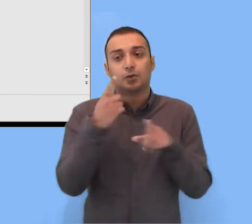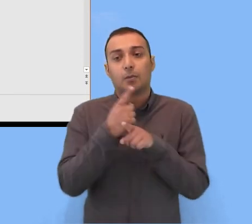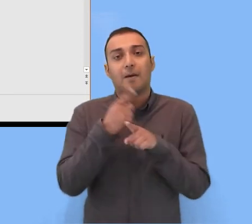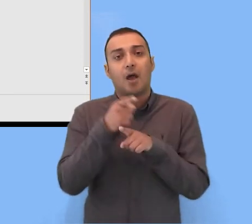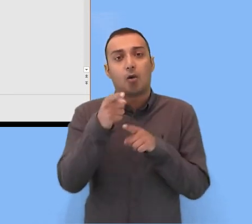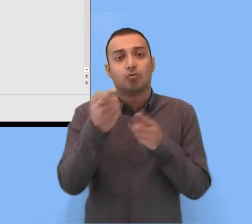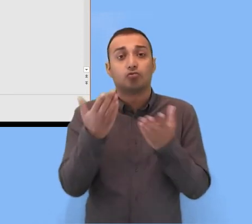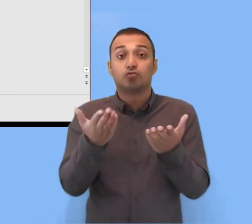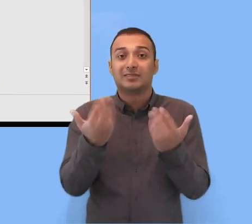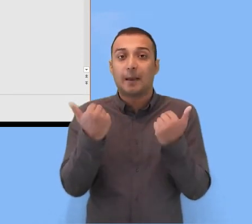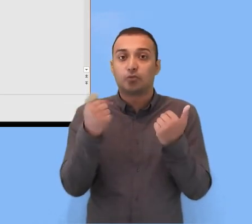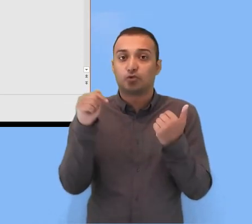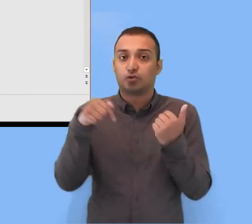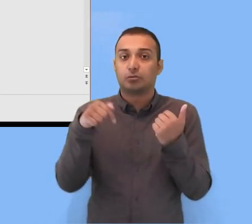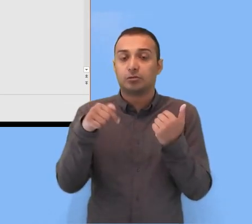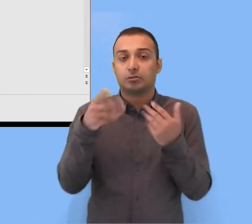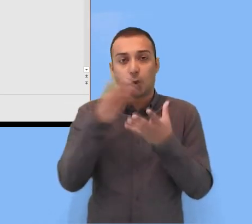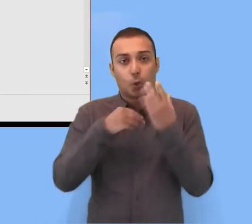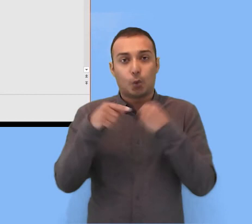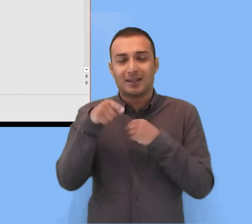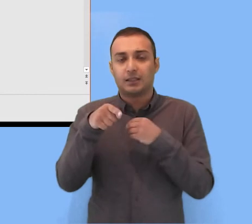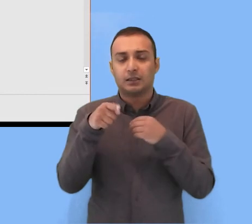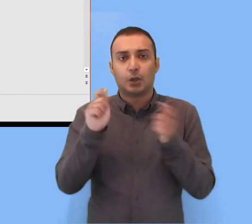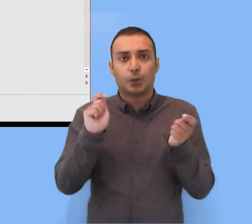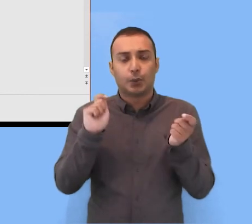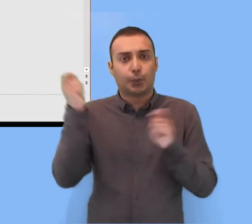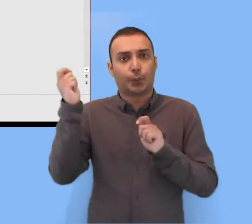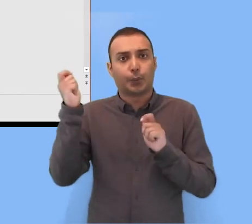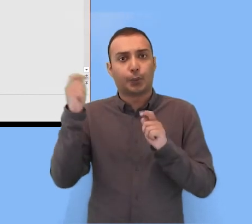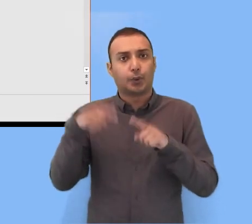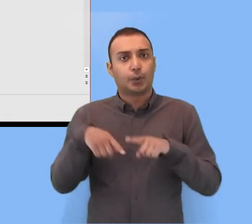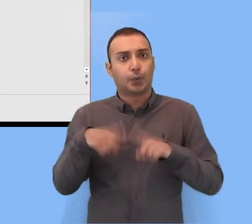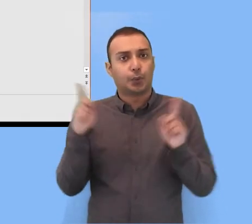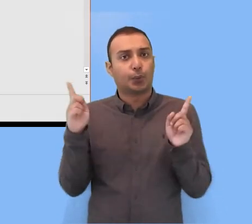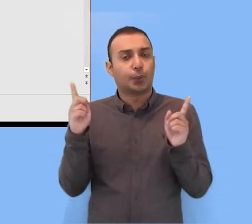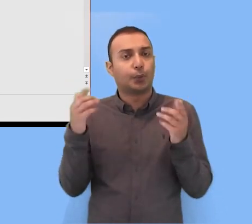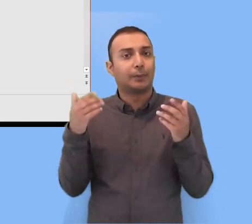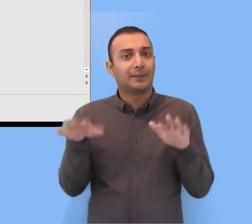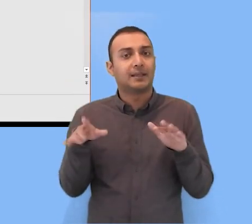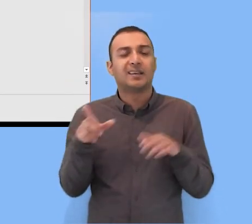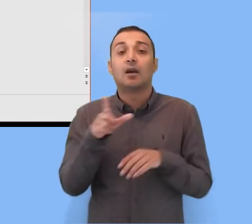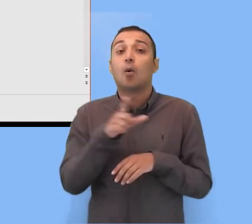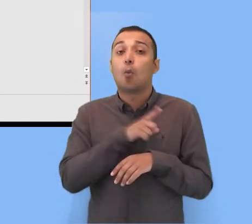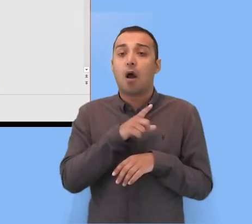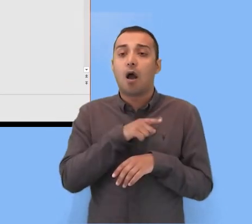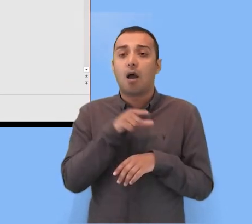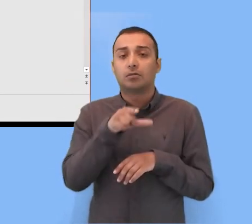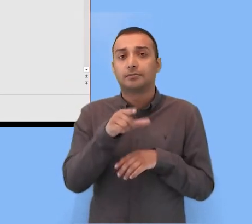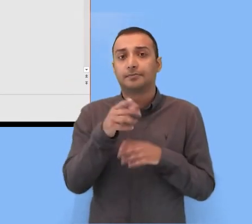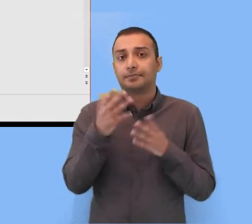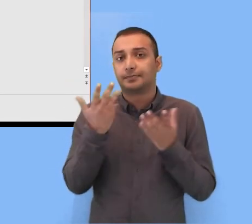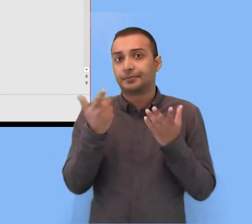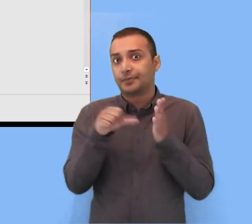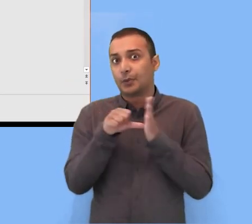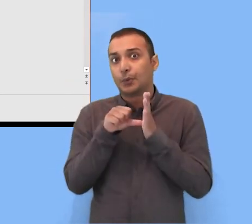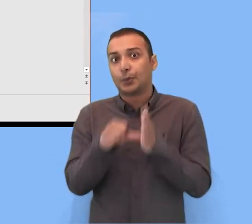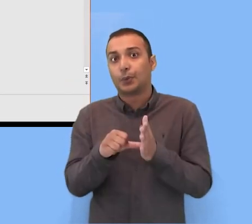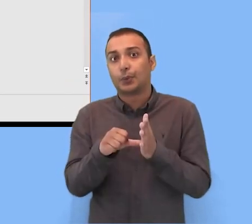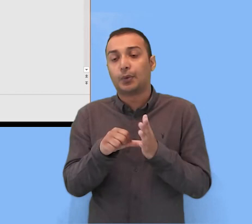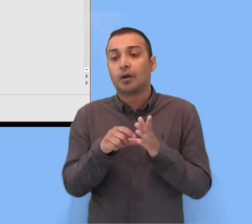was quite a shift because it was actually a bit more difficult. And as you can